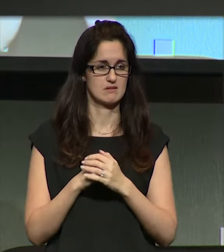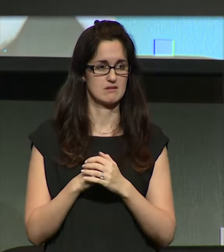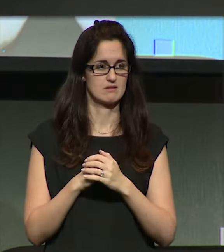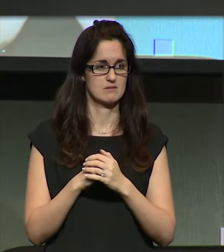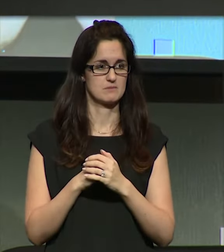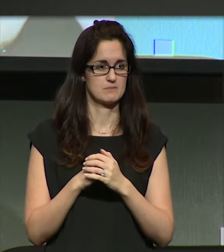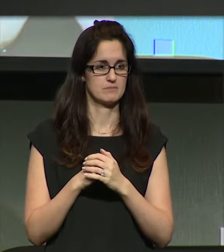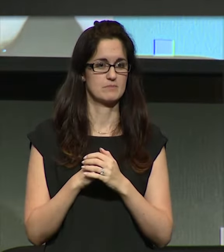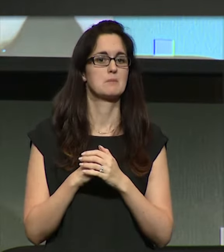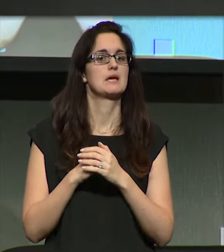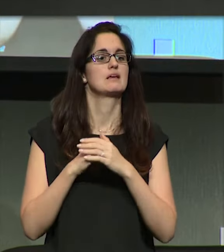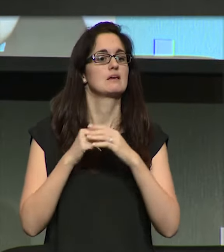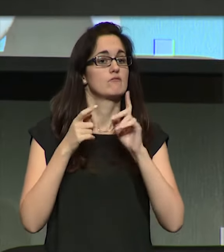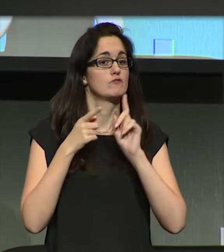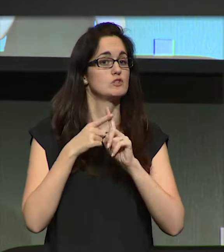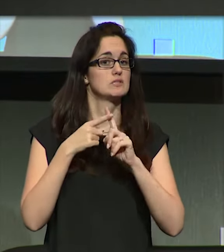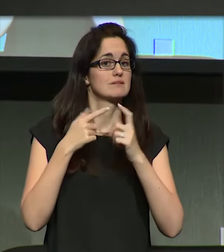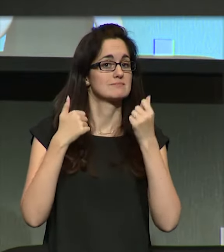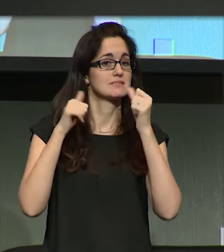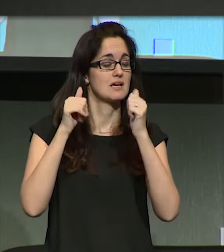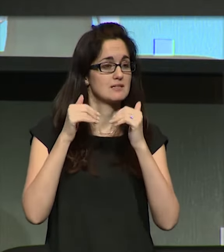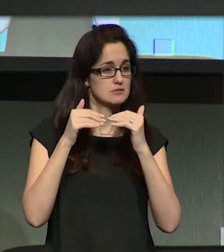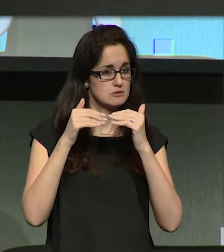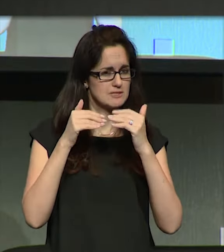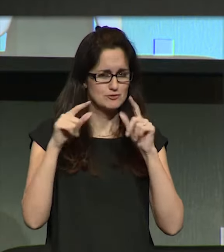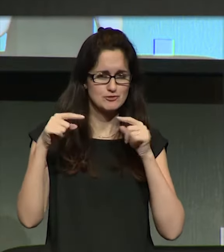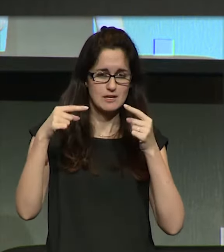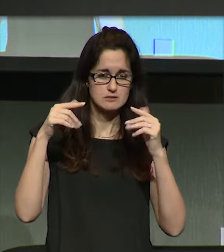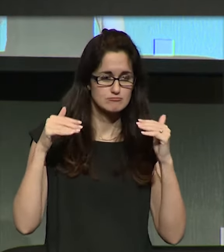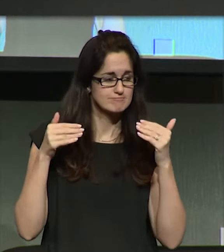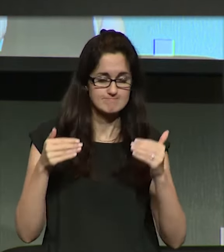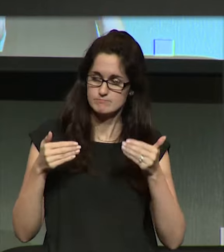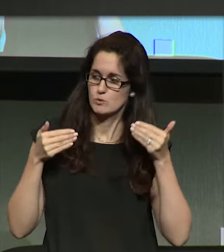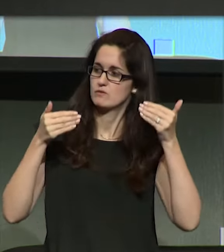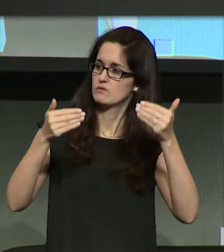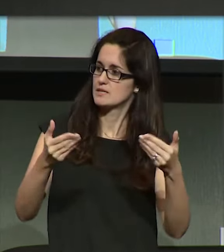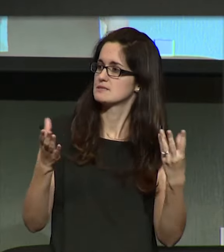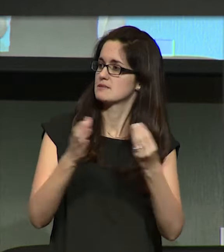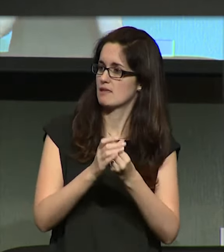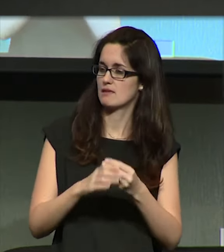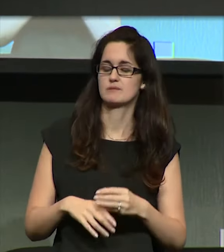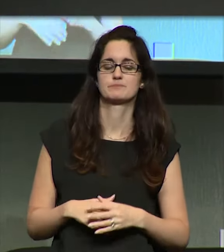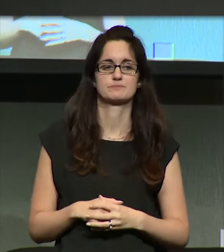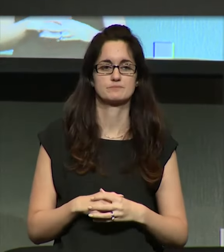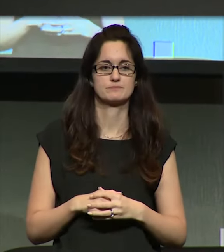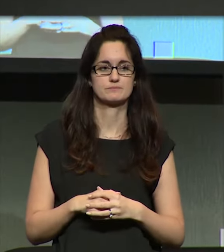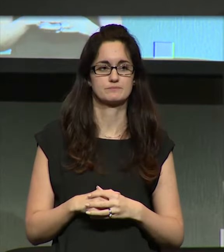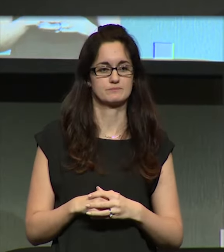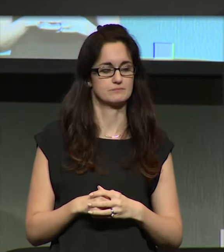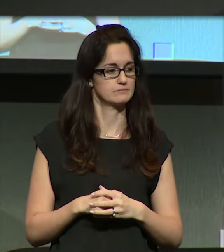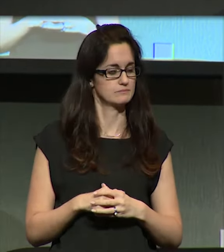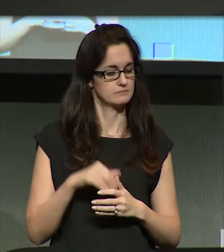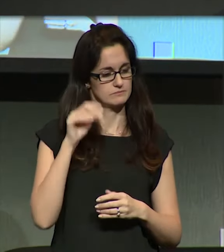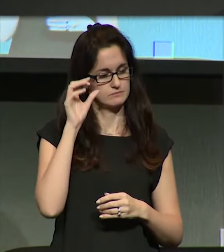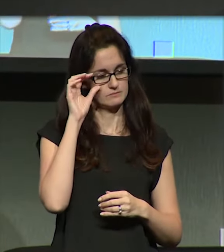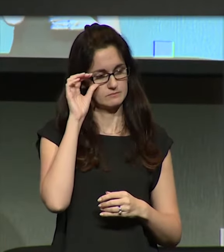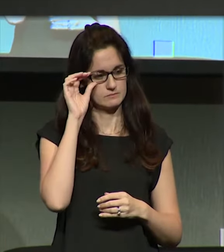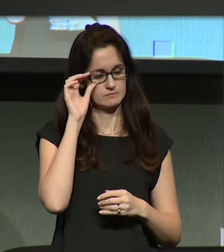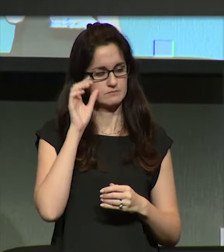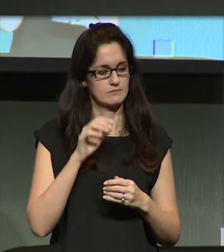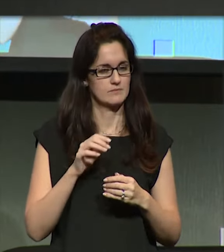then we have a greater chance of transcending the challenges we face together. Let me explain some of this. I know it's deep,